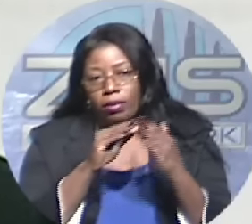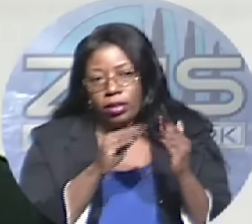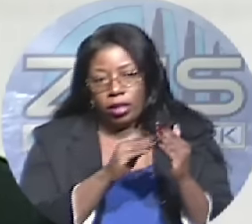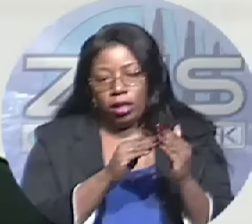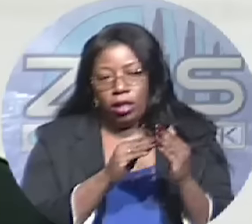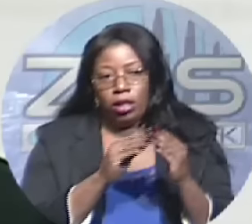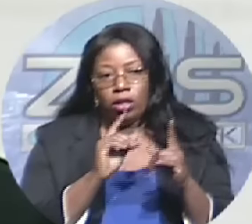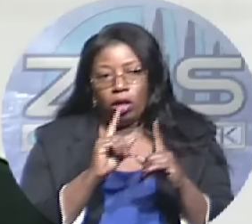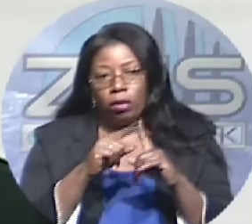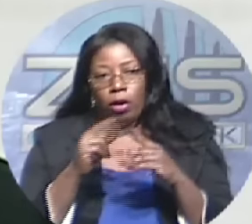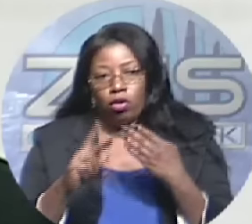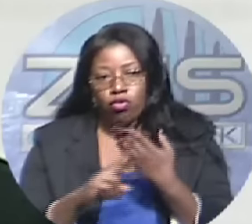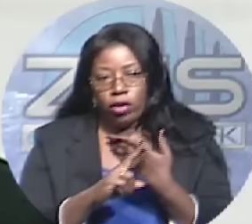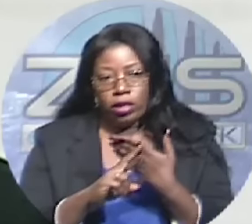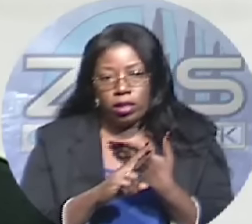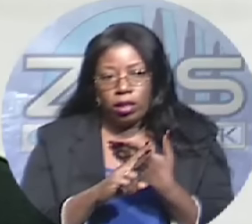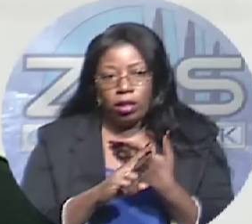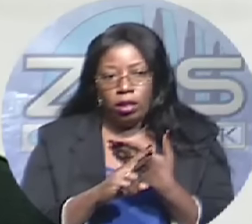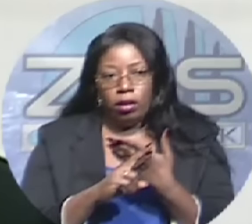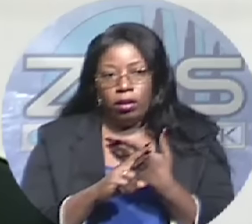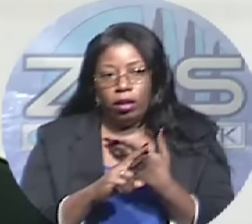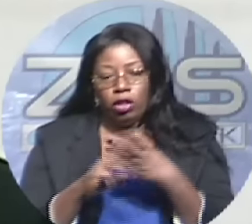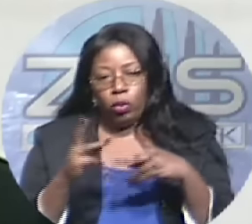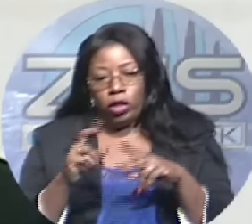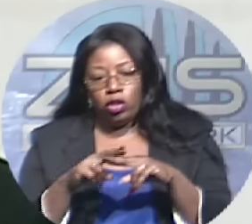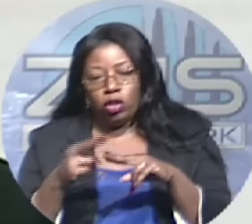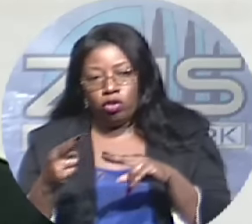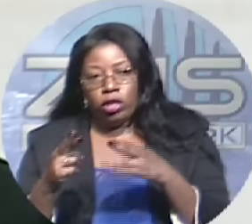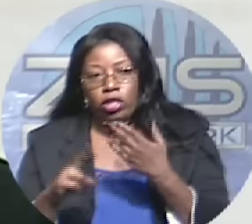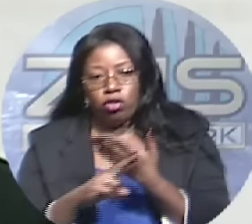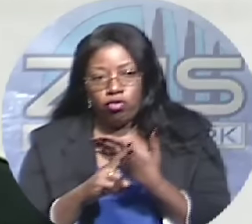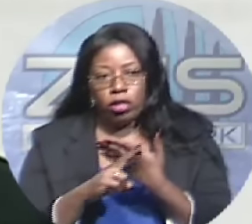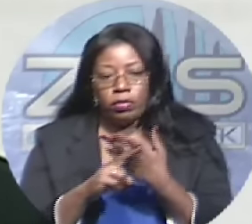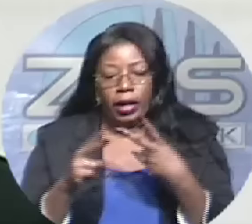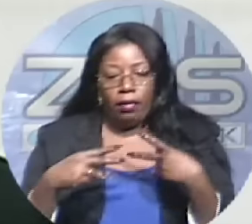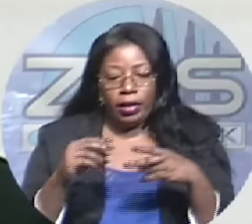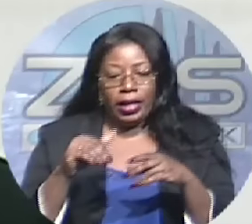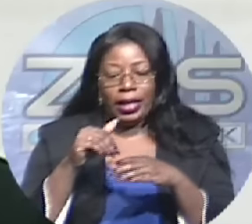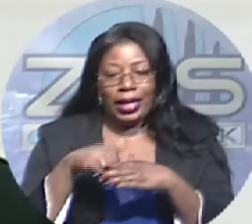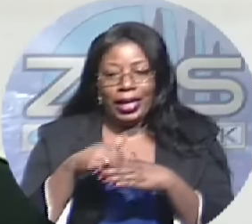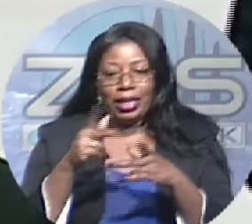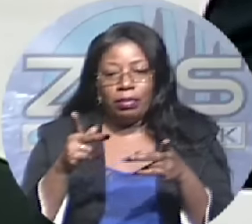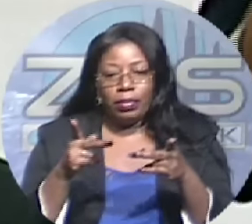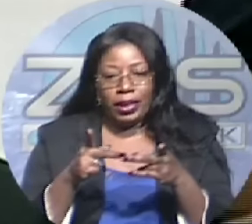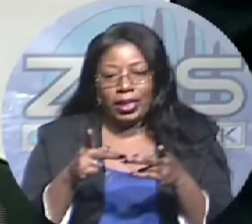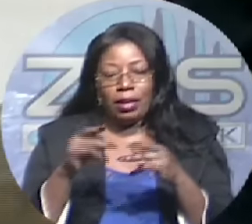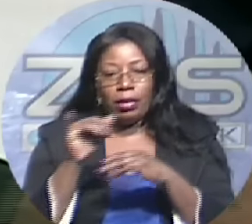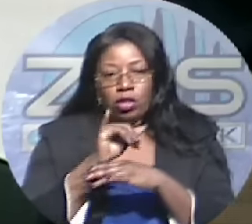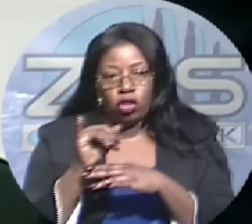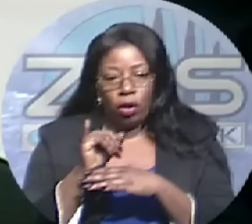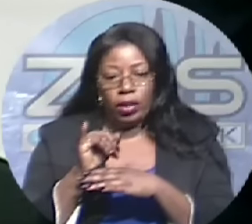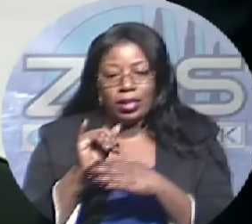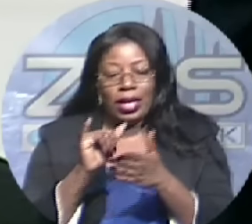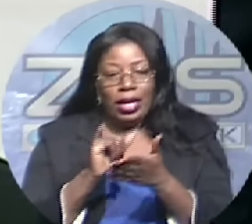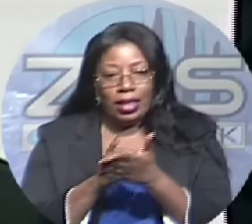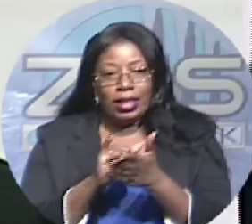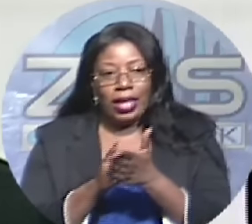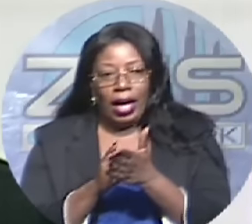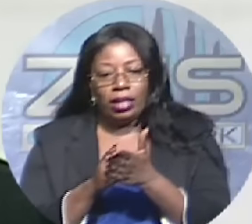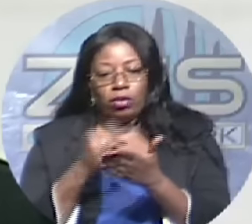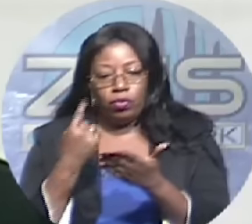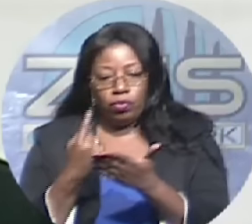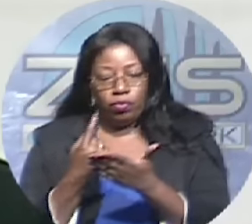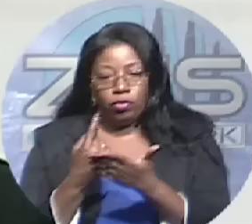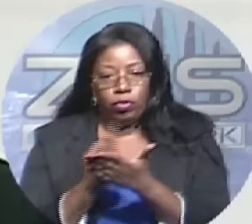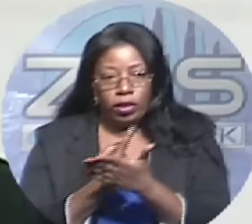risk, then there's a way to mitigate risk, and that is by having in place some form of insurance. That matter has been under